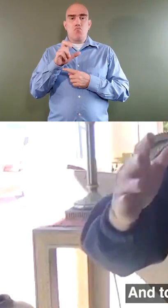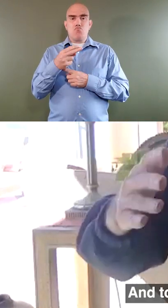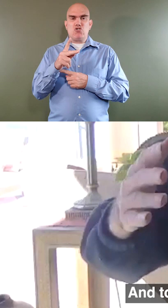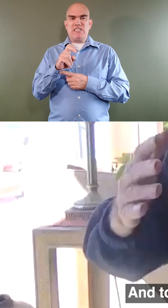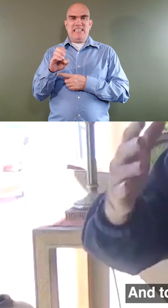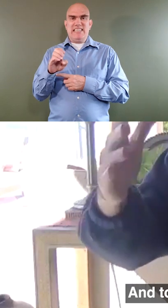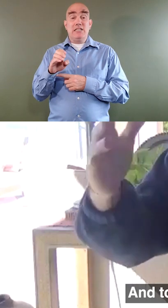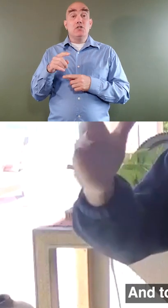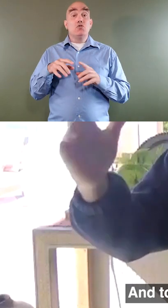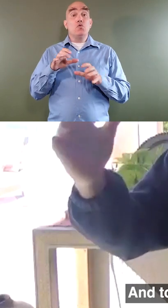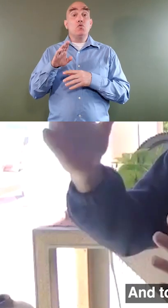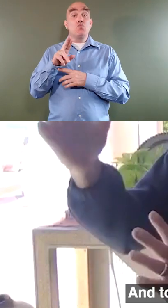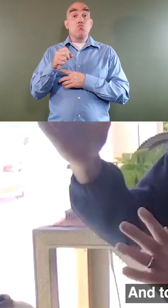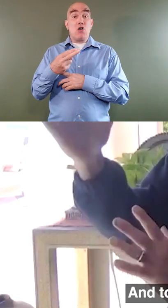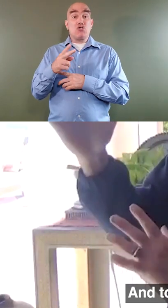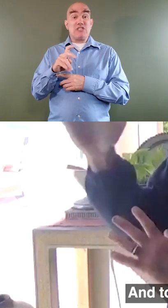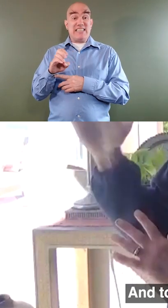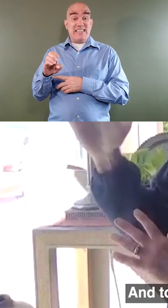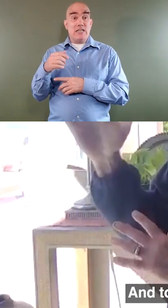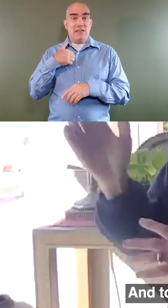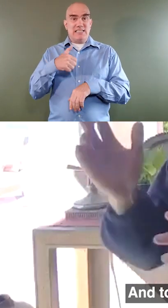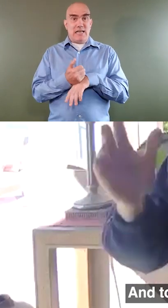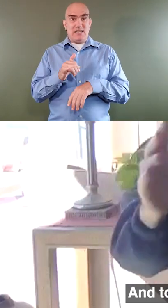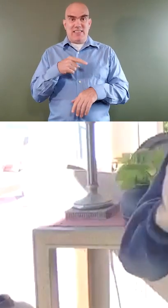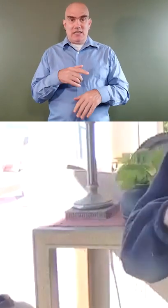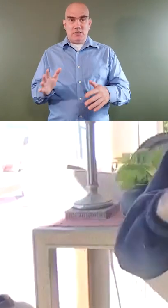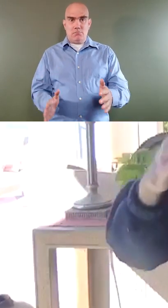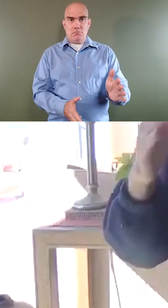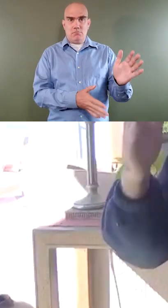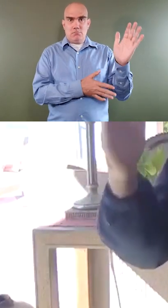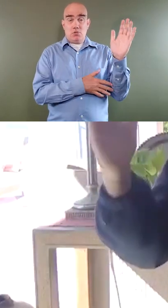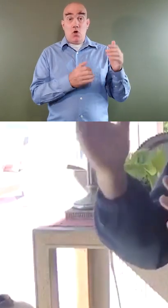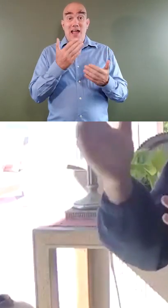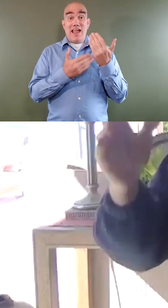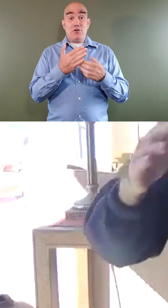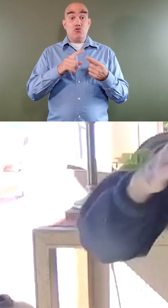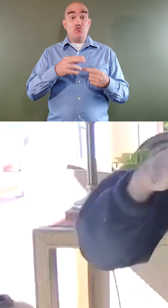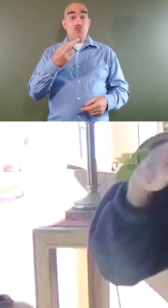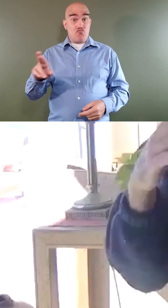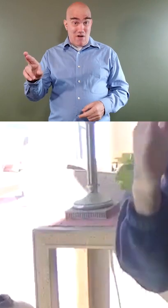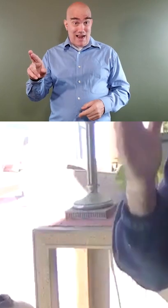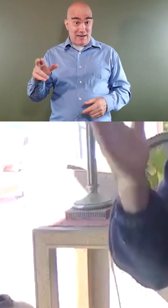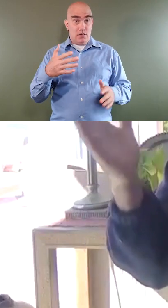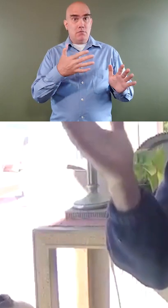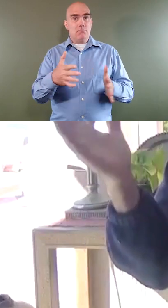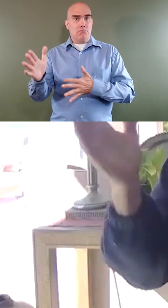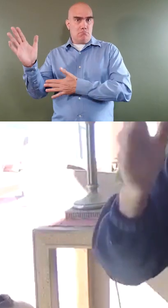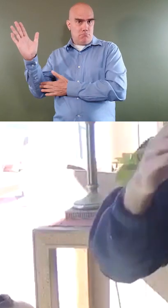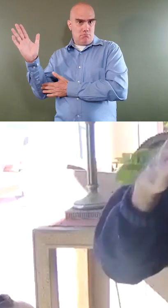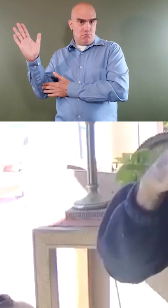And to do brush knee, we set up like so. So we're going to turn the hands to the